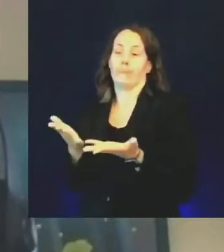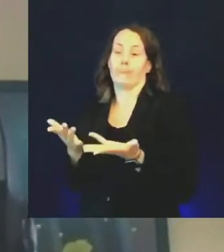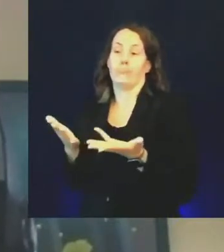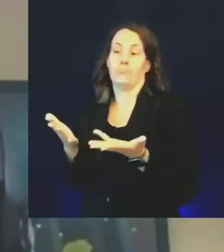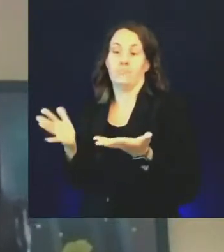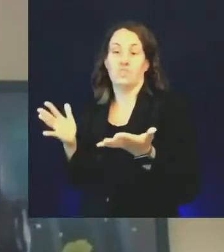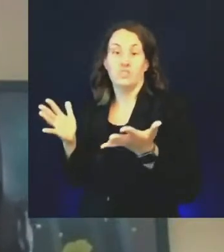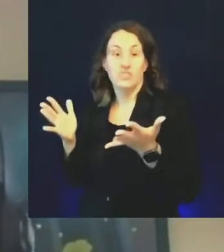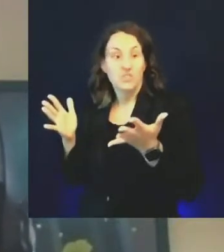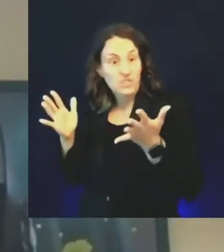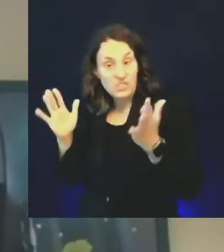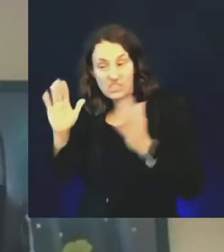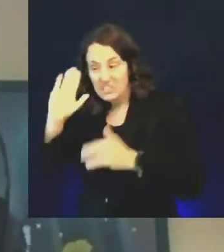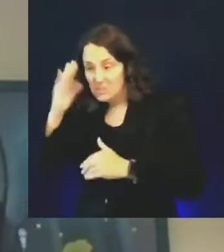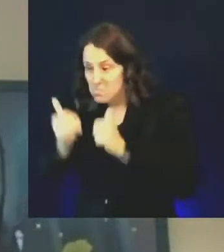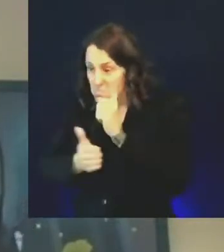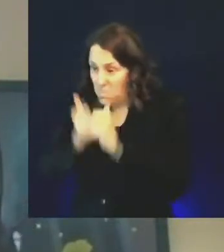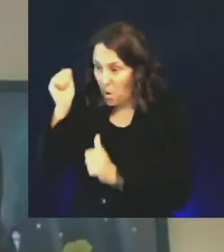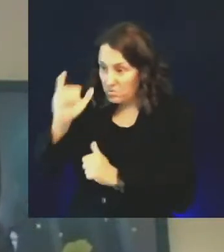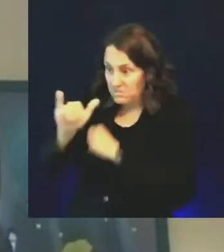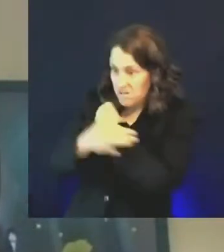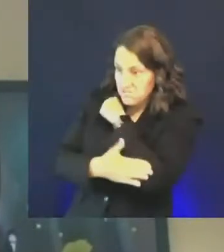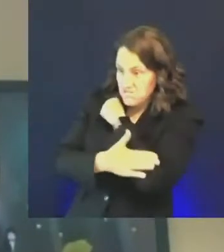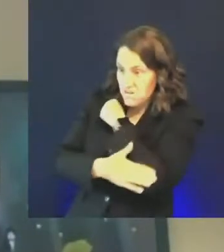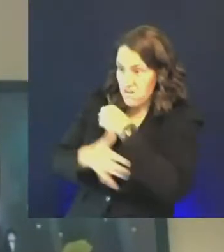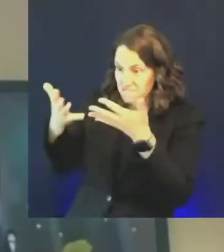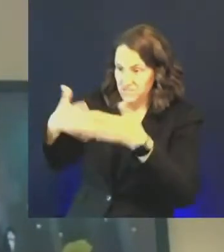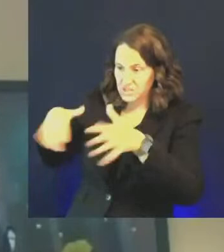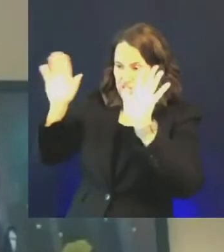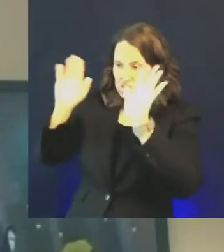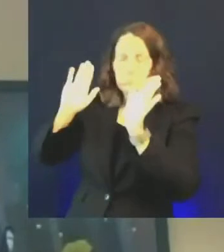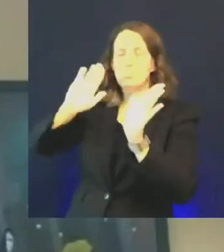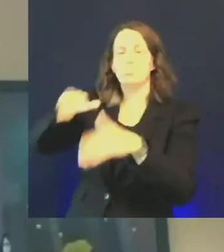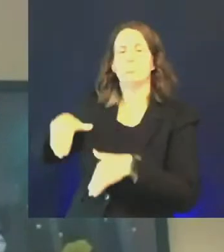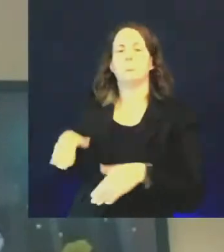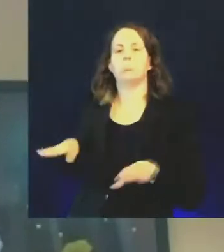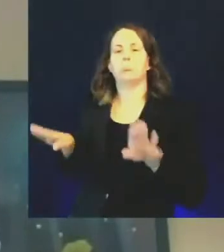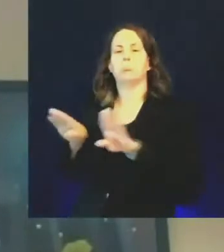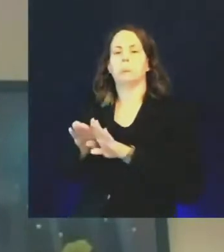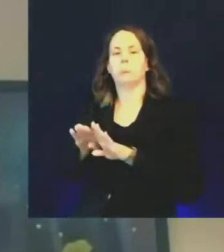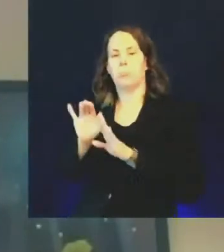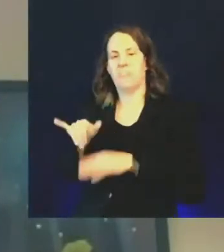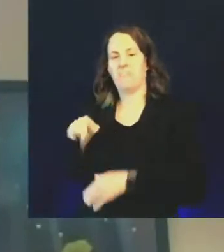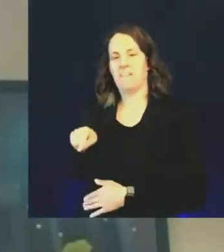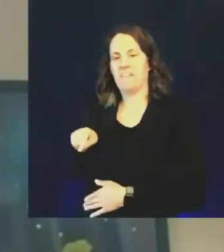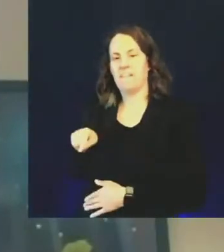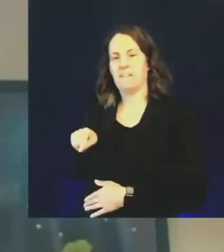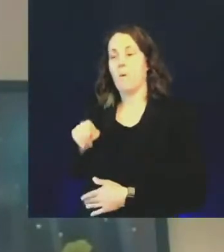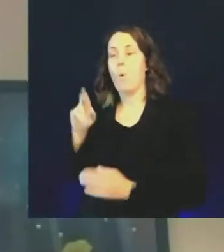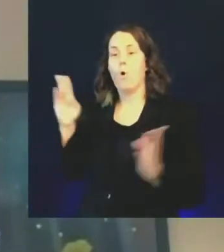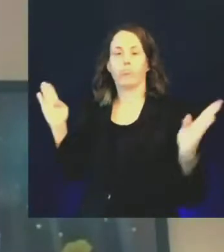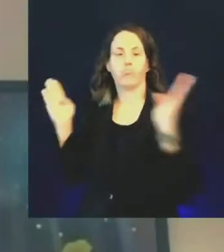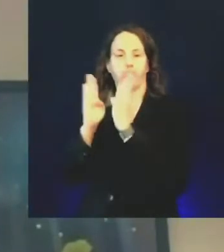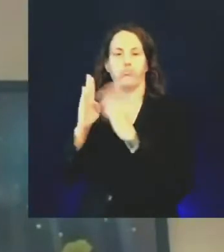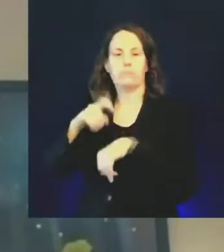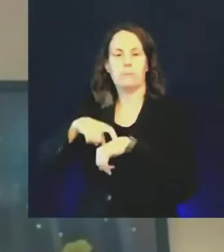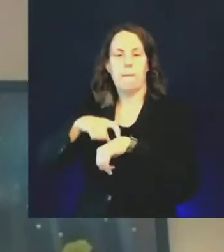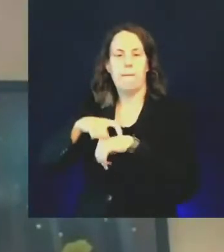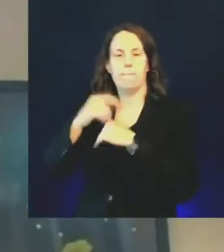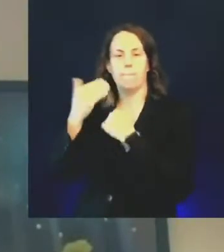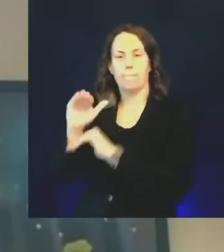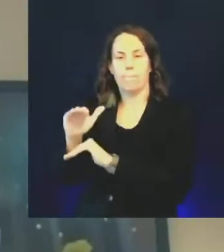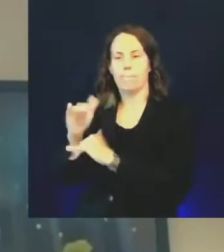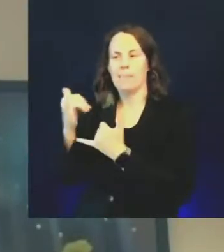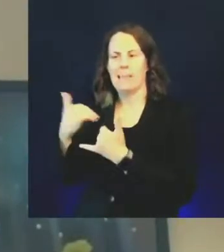back in their hours. And vaccination is moving into a much more customized,